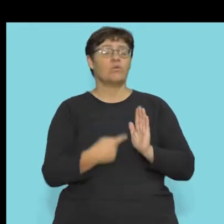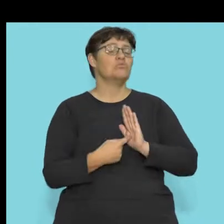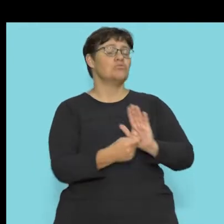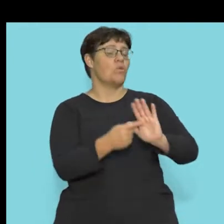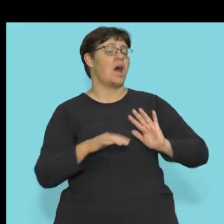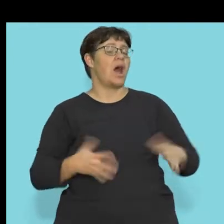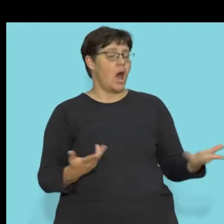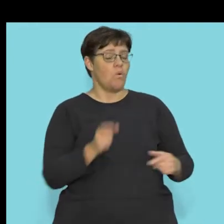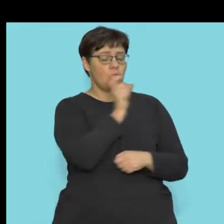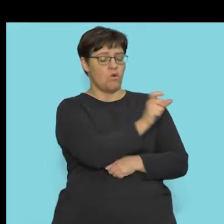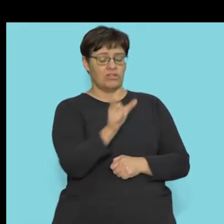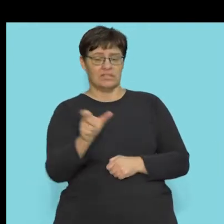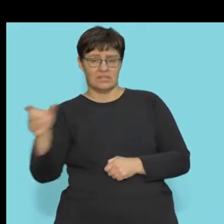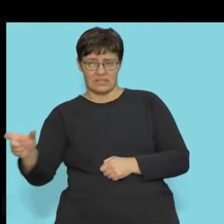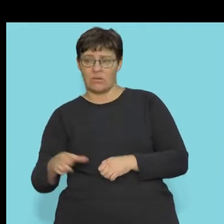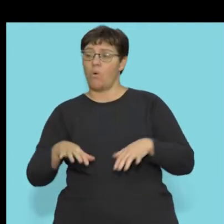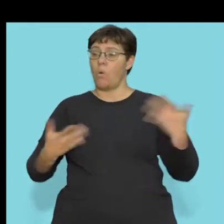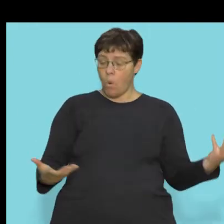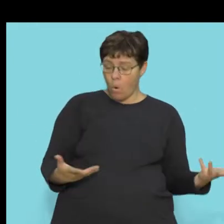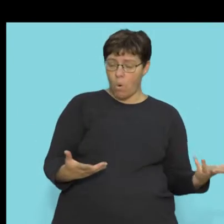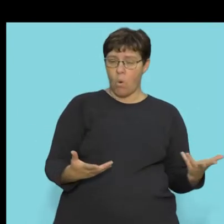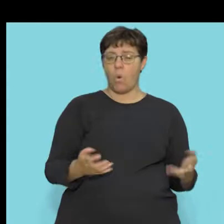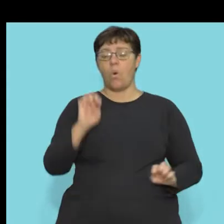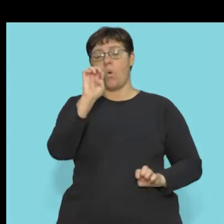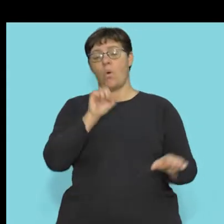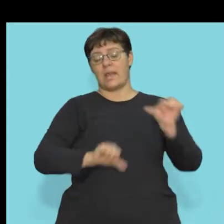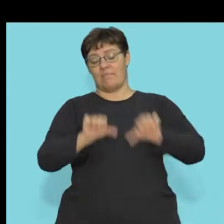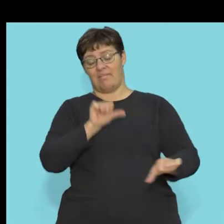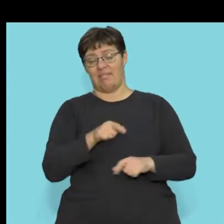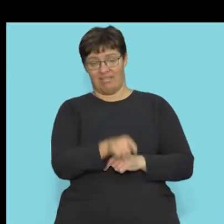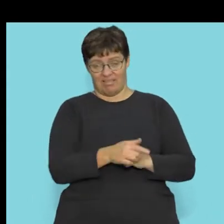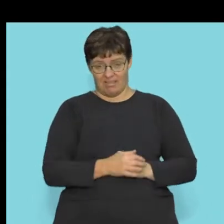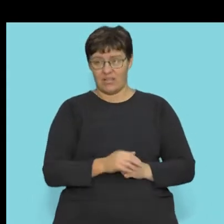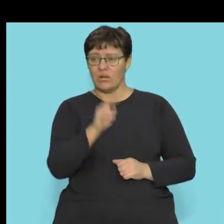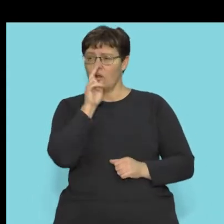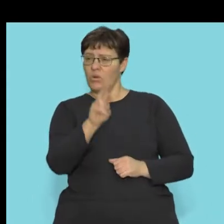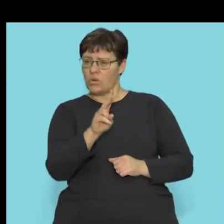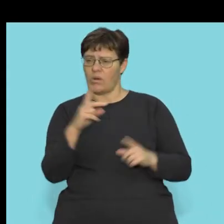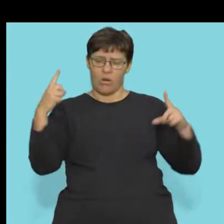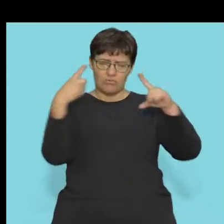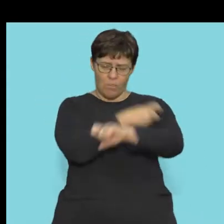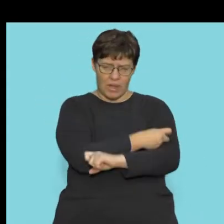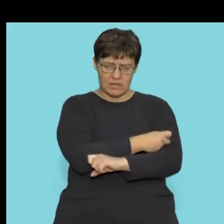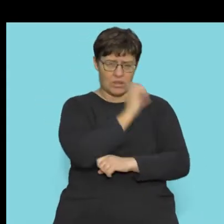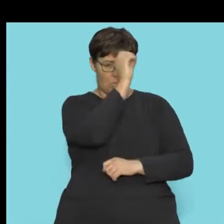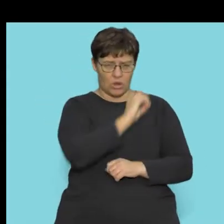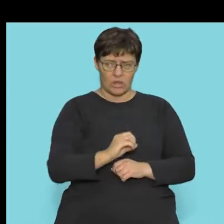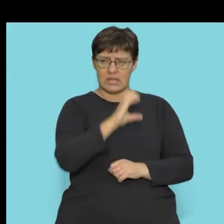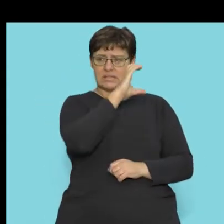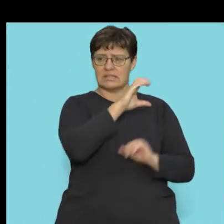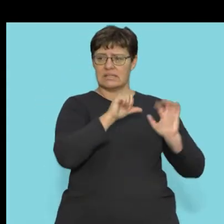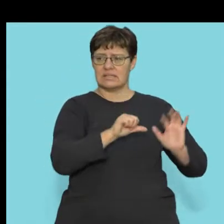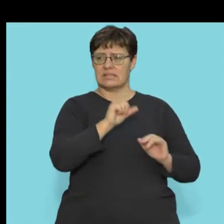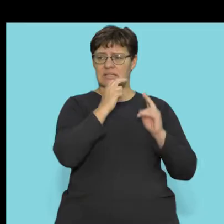be indicated in a word equation or a chemical equation where we see a complex glucose